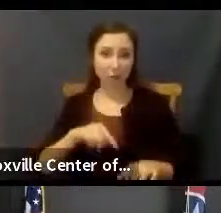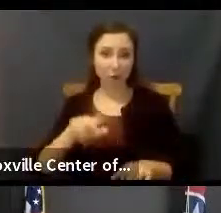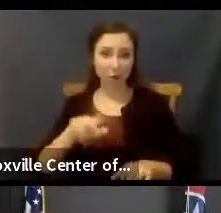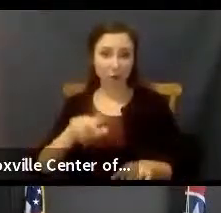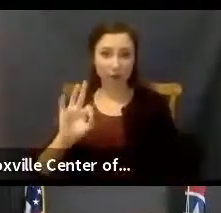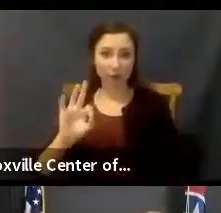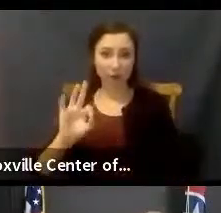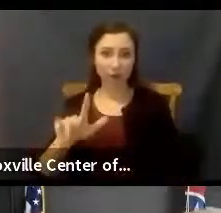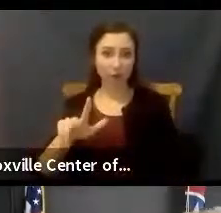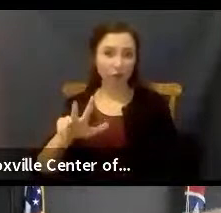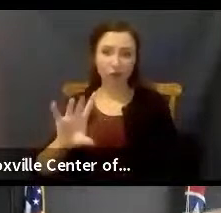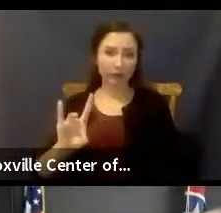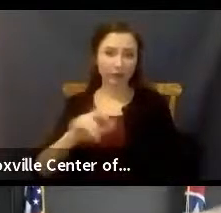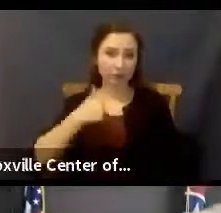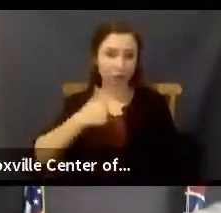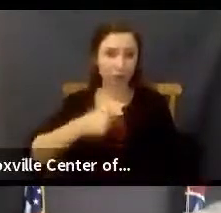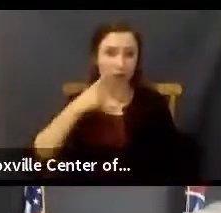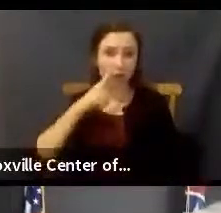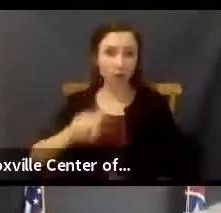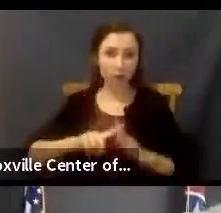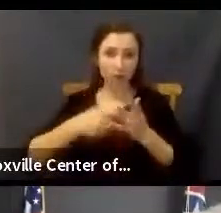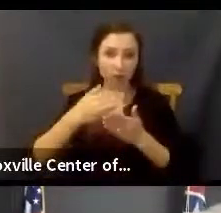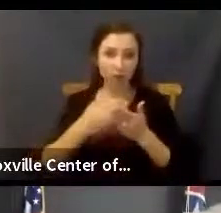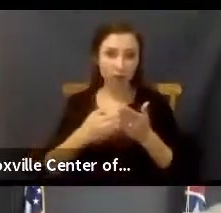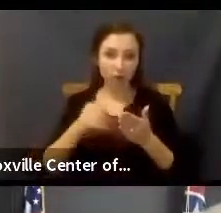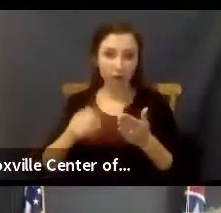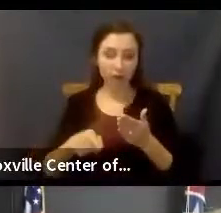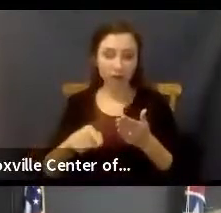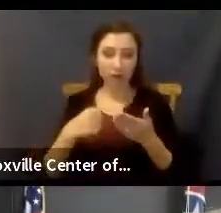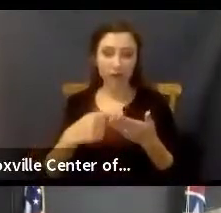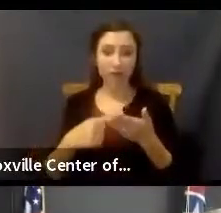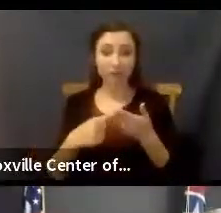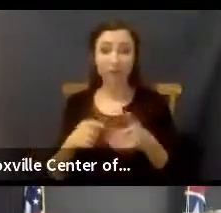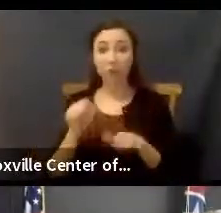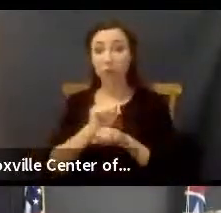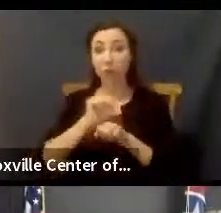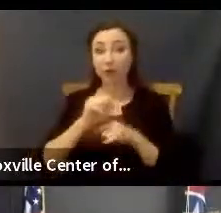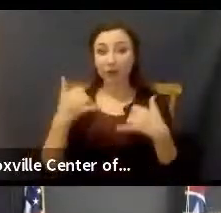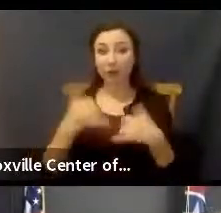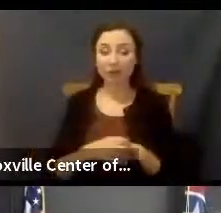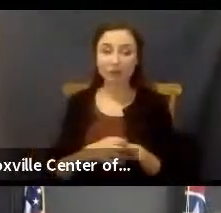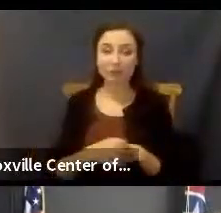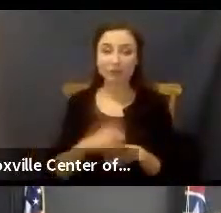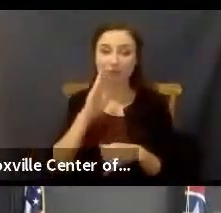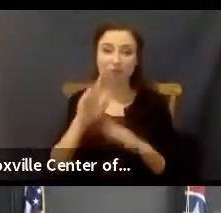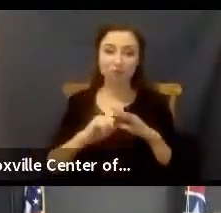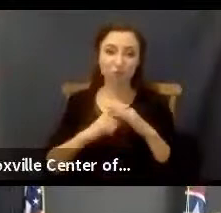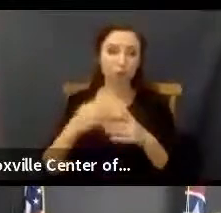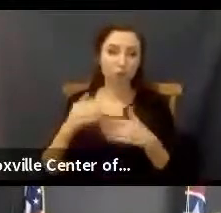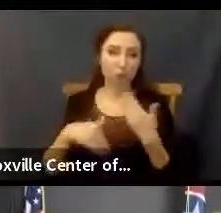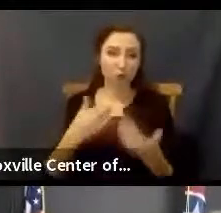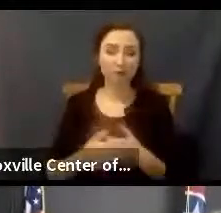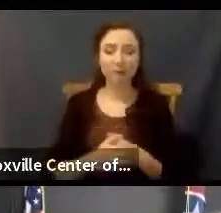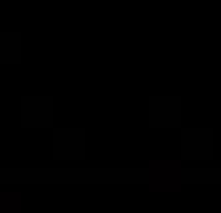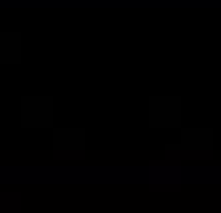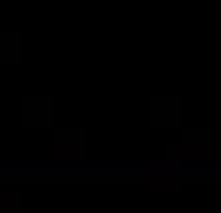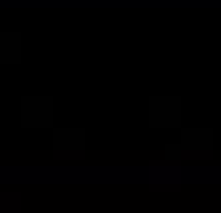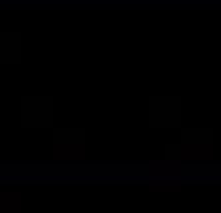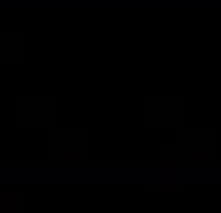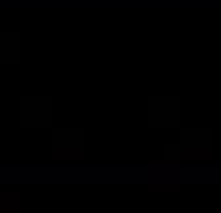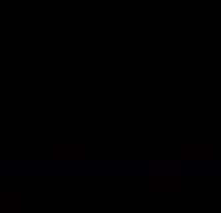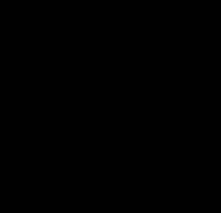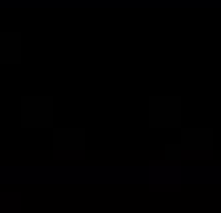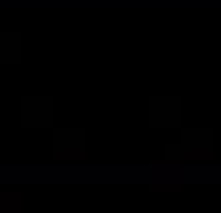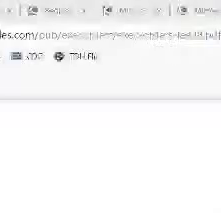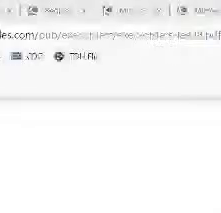for the beginning part of this discussion? We're working on it. Okay, so I'll start. So essentially,